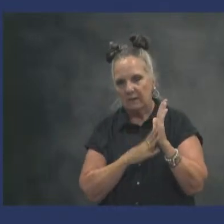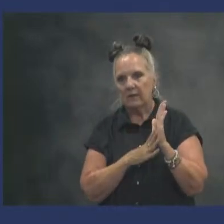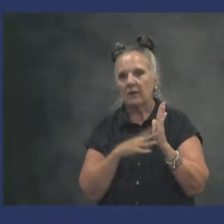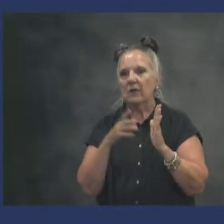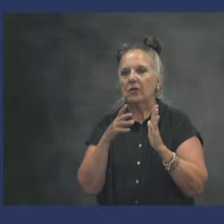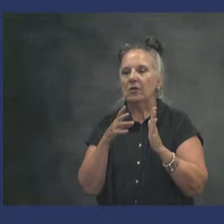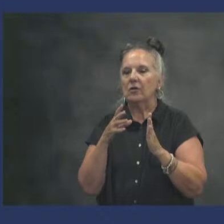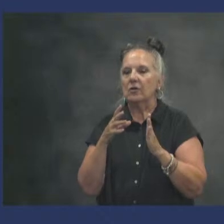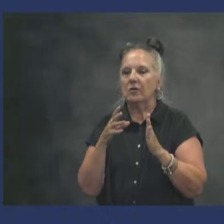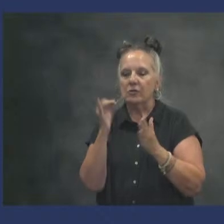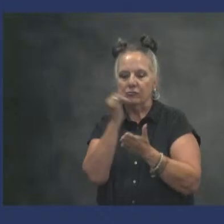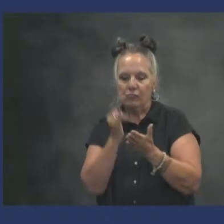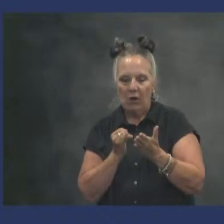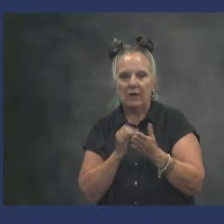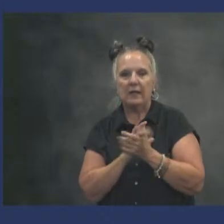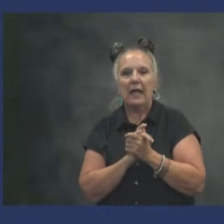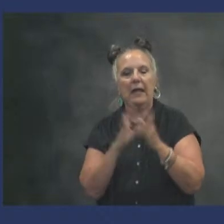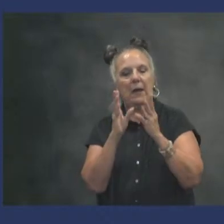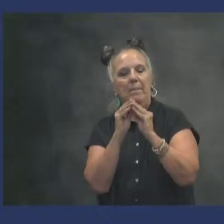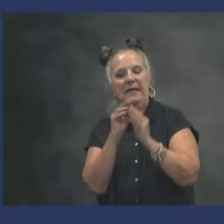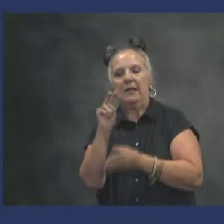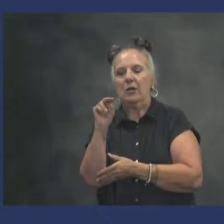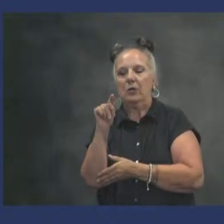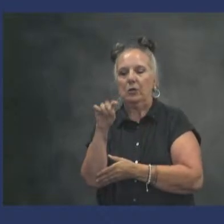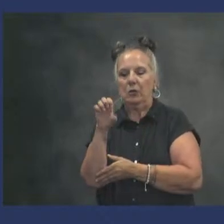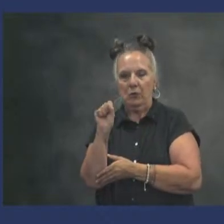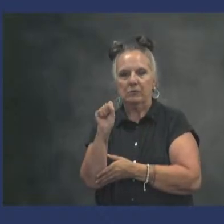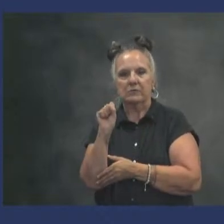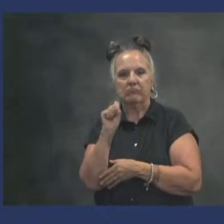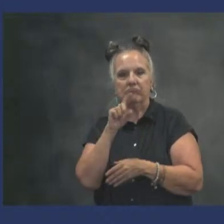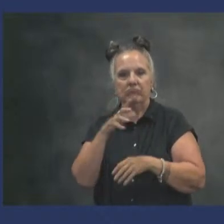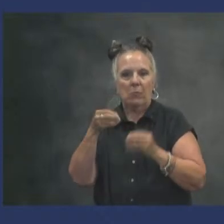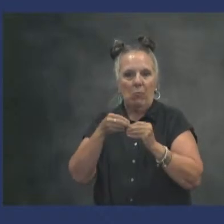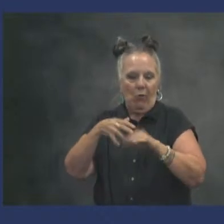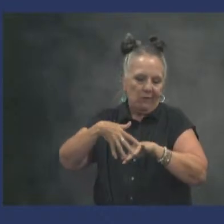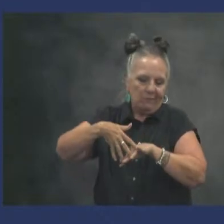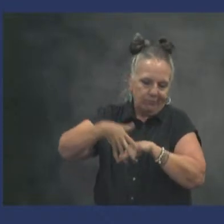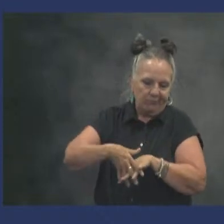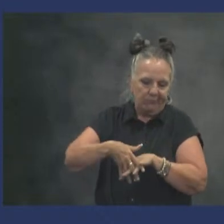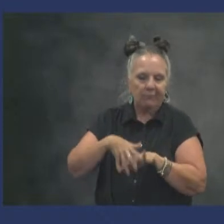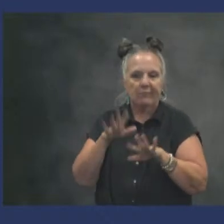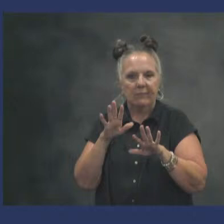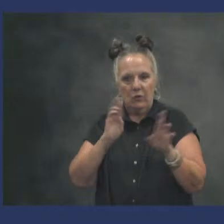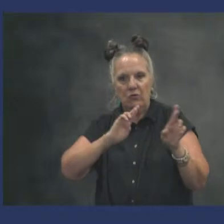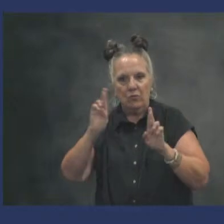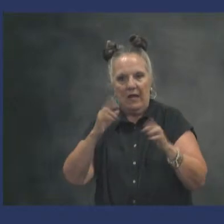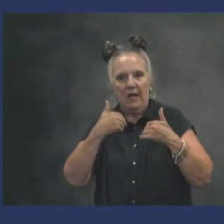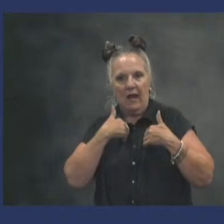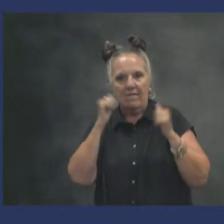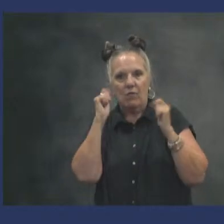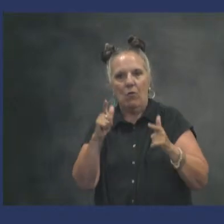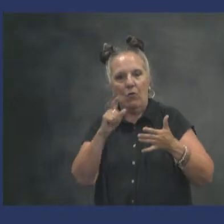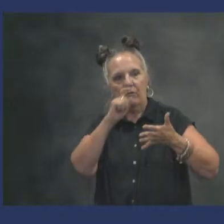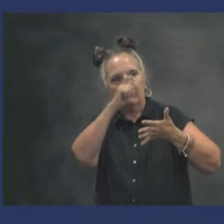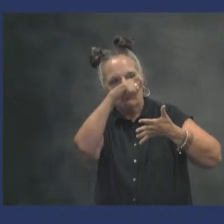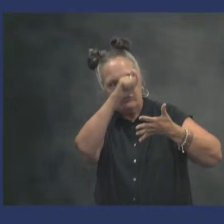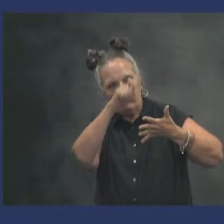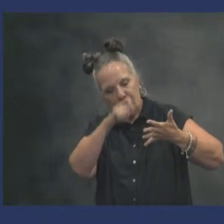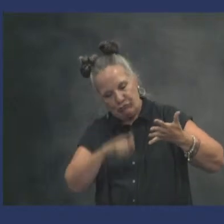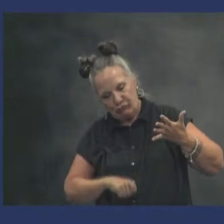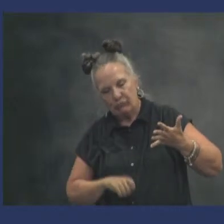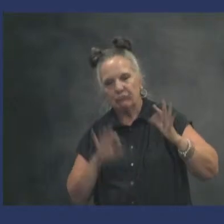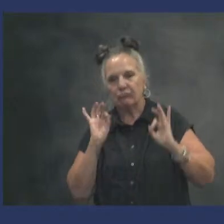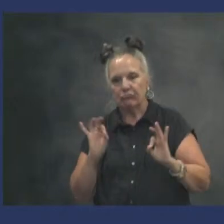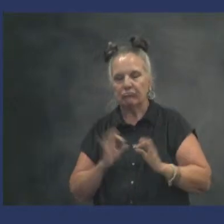drawings and in meeting notes, so it's sort of solidified, all their comments are solidified and then able to be incorporated into